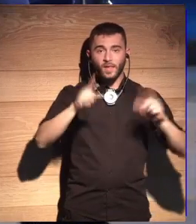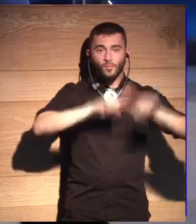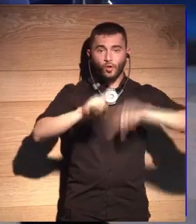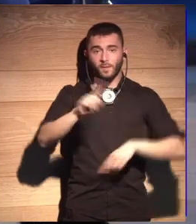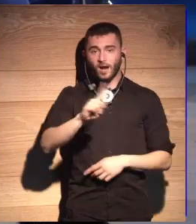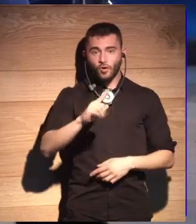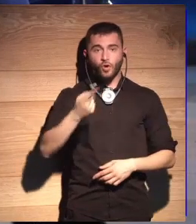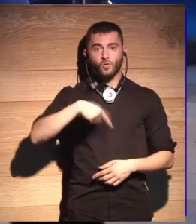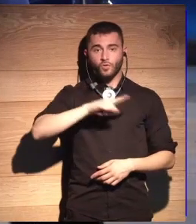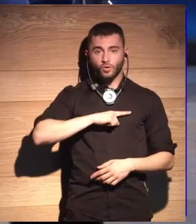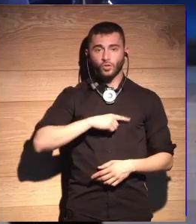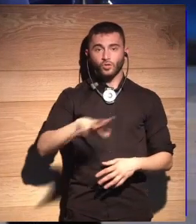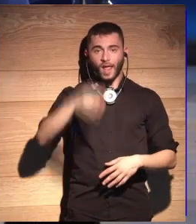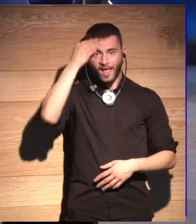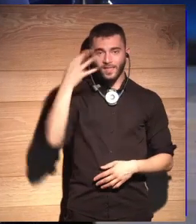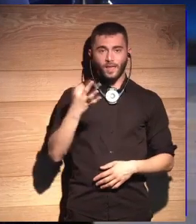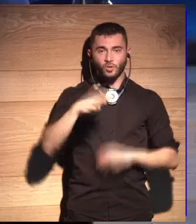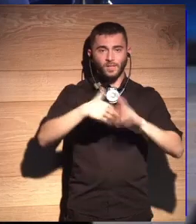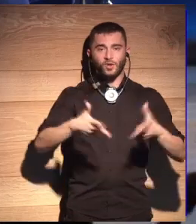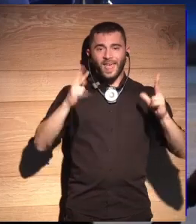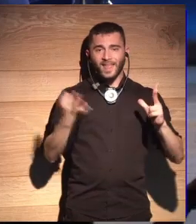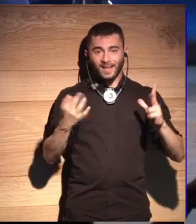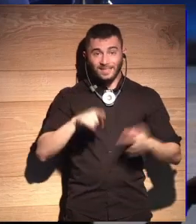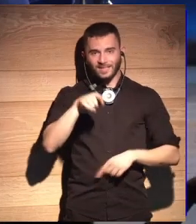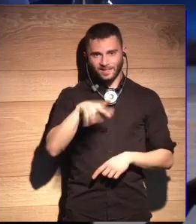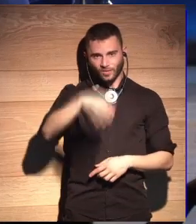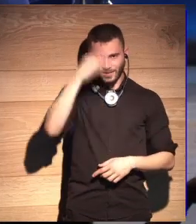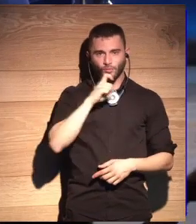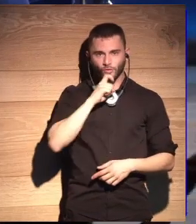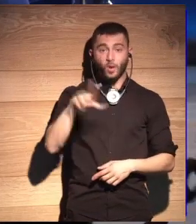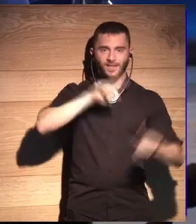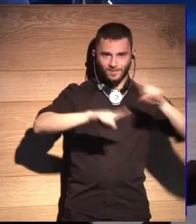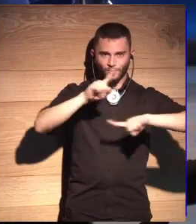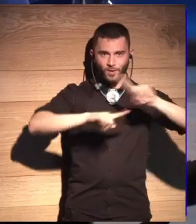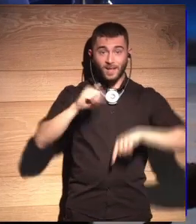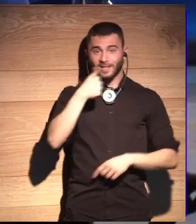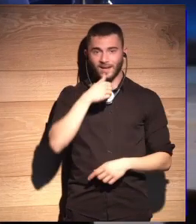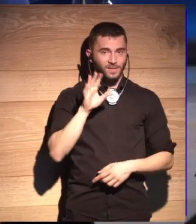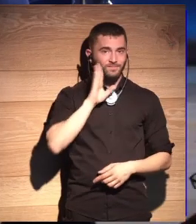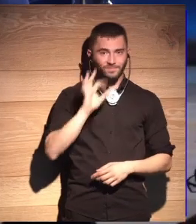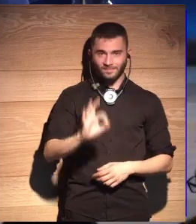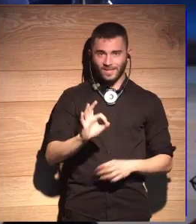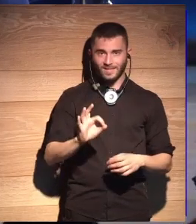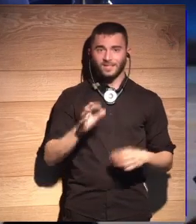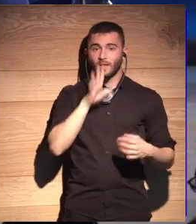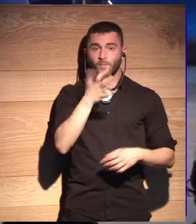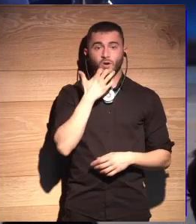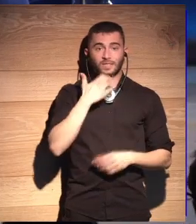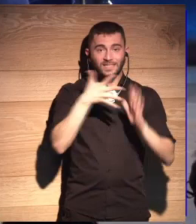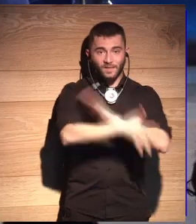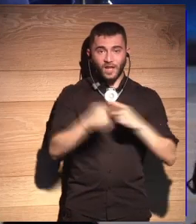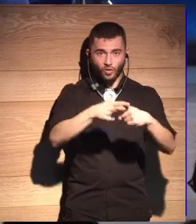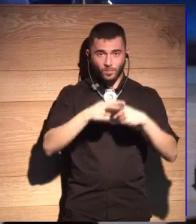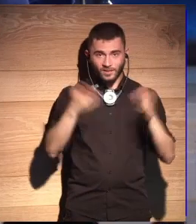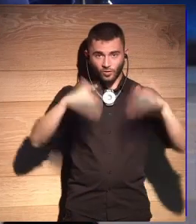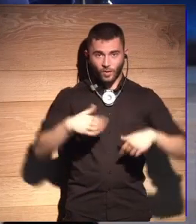the word democracy. The problem is our interpretation or the meaning of shared meaning of democracy. If we do not